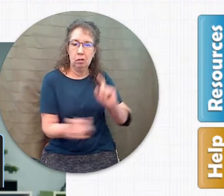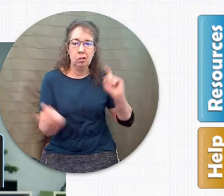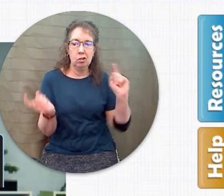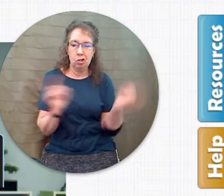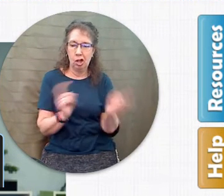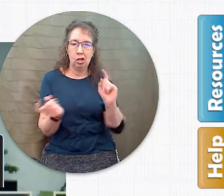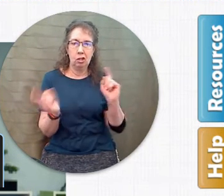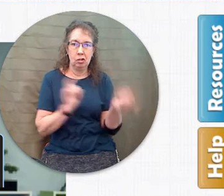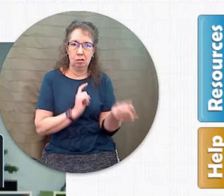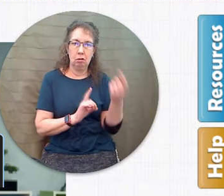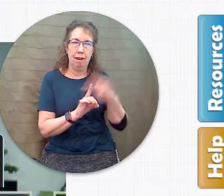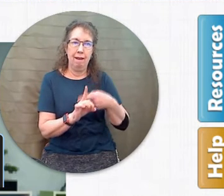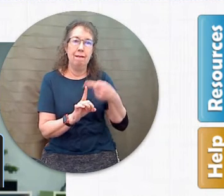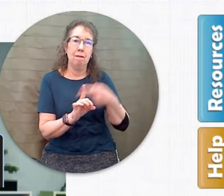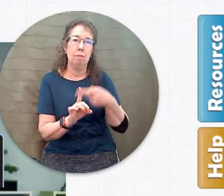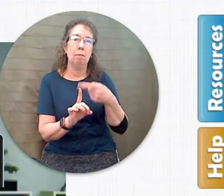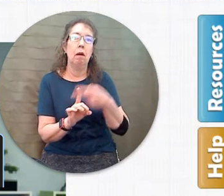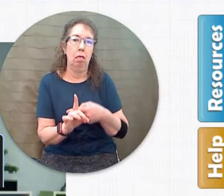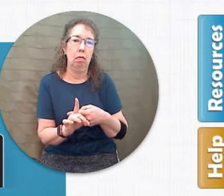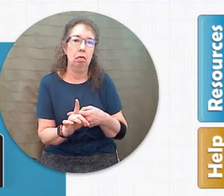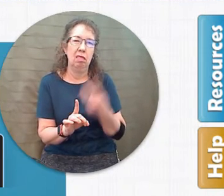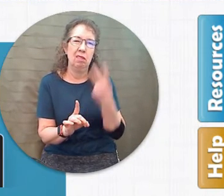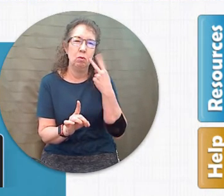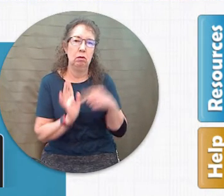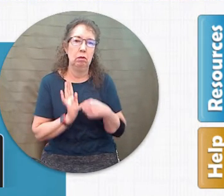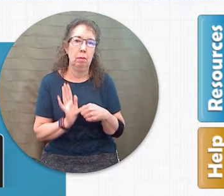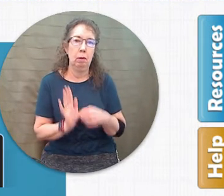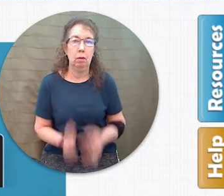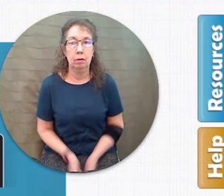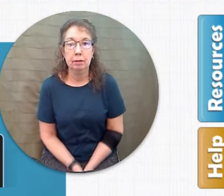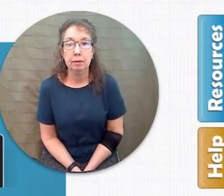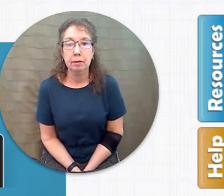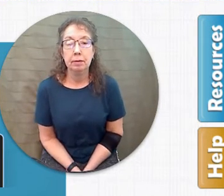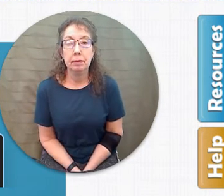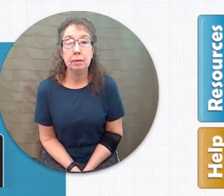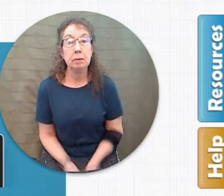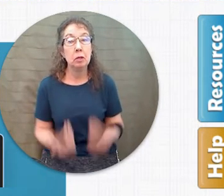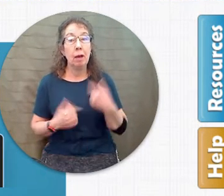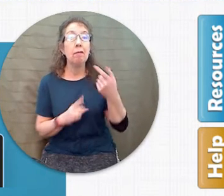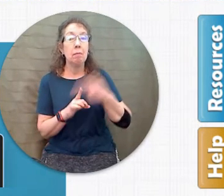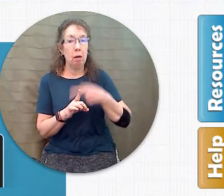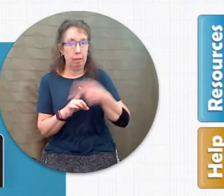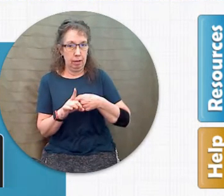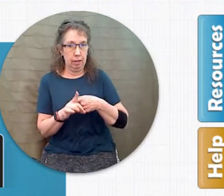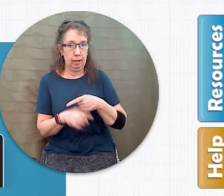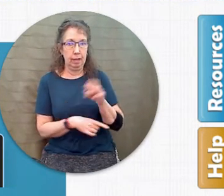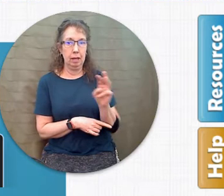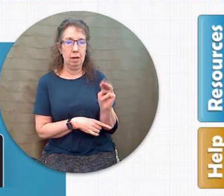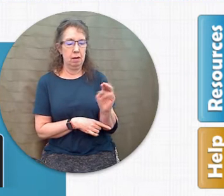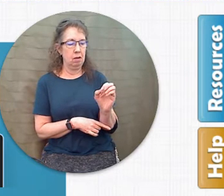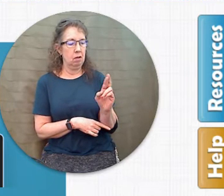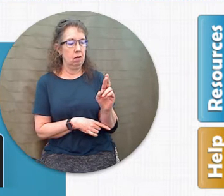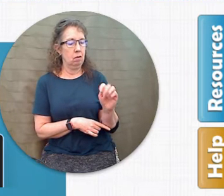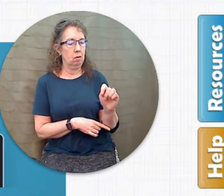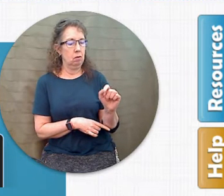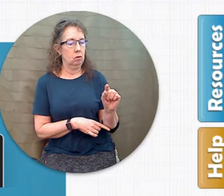that difference down here in this example. So you have a monthly mortgage payment here because you